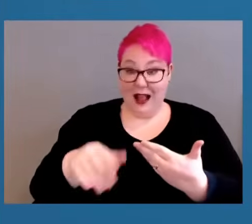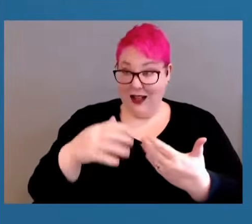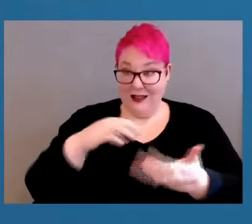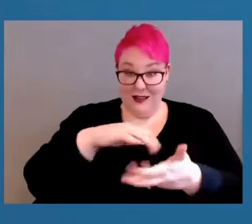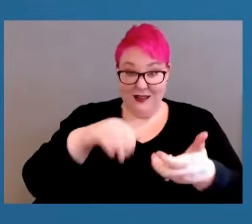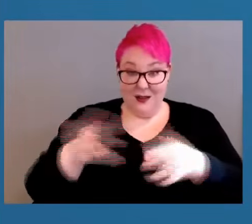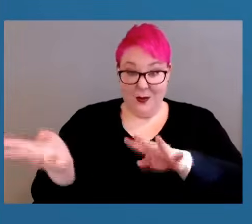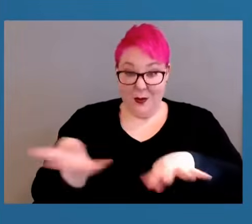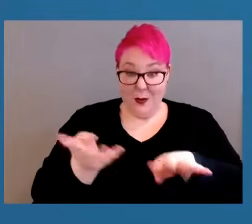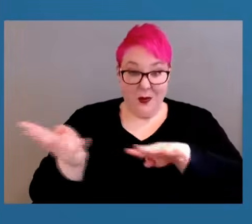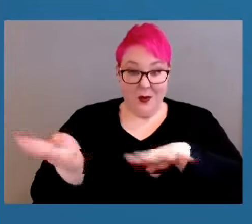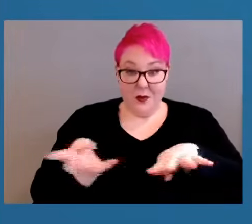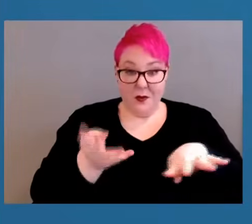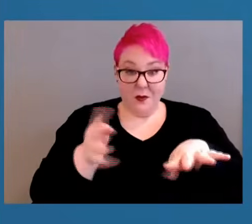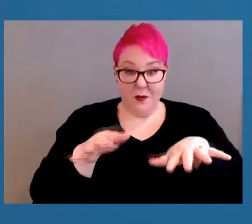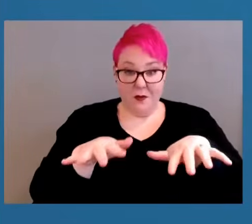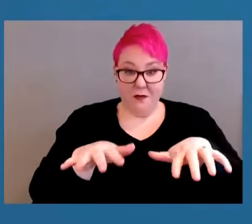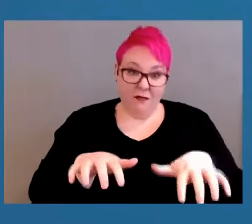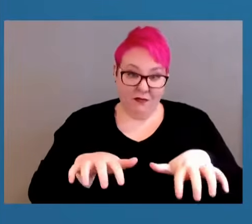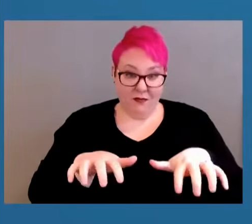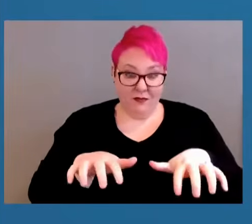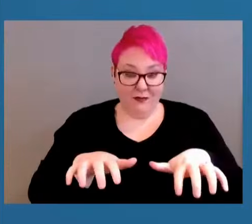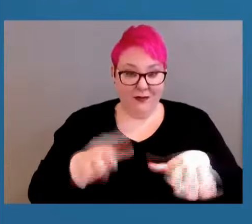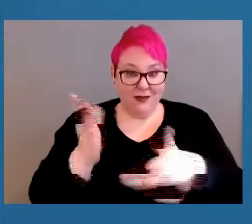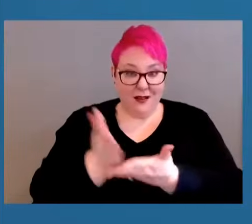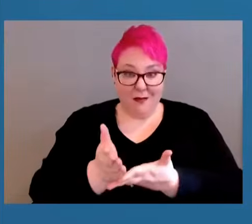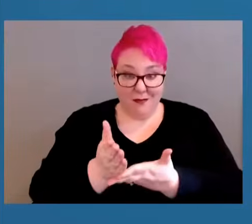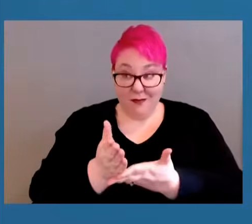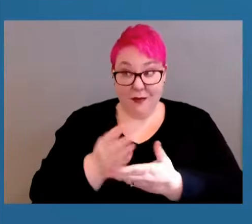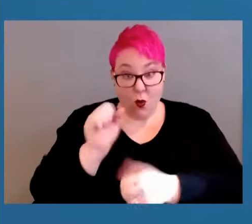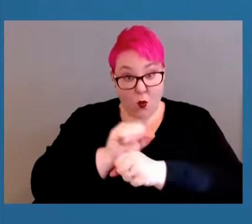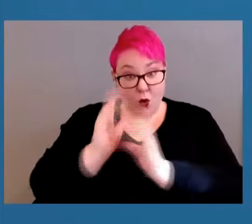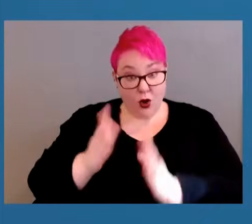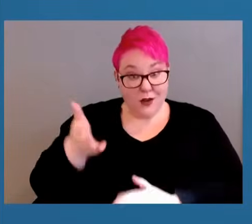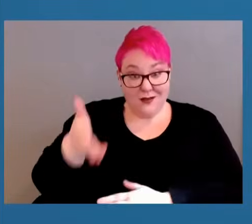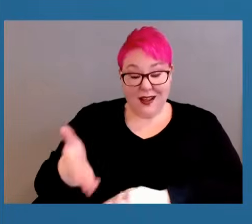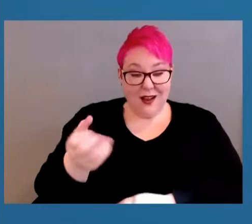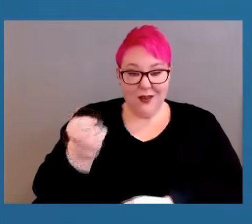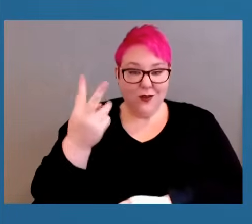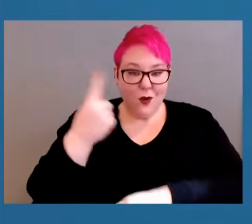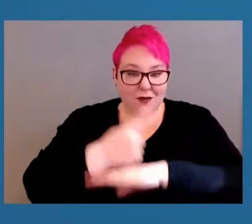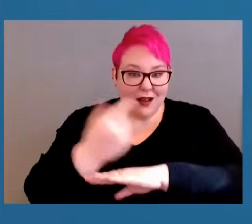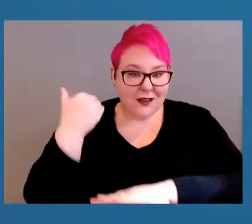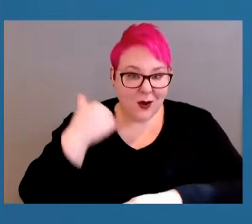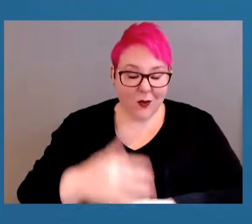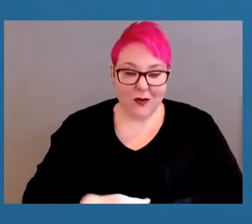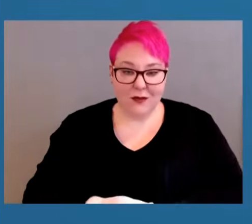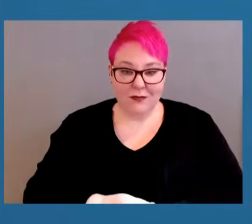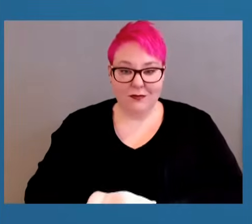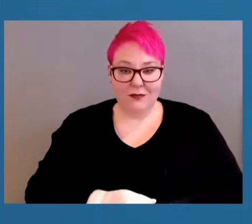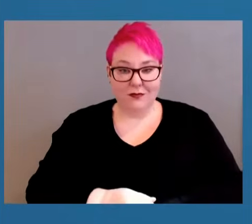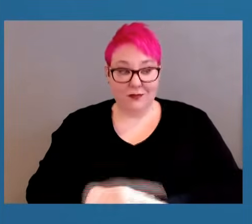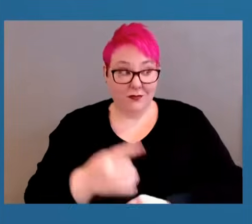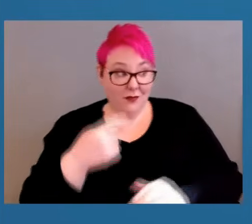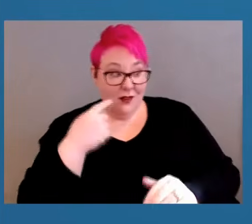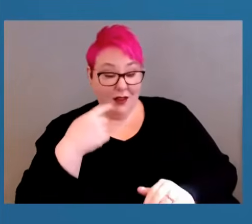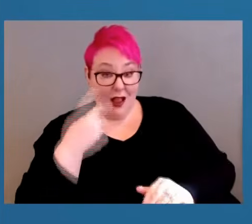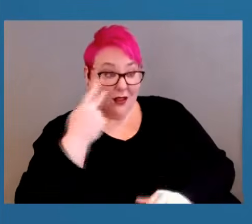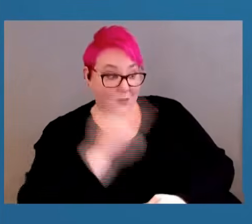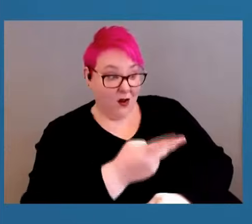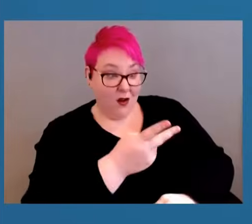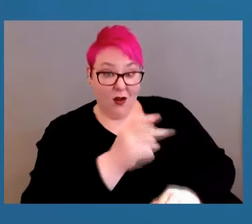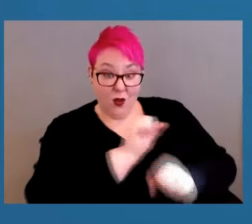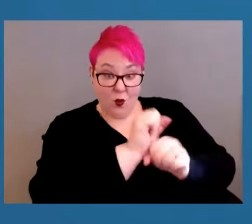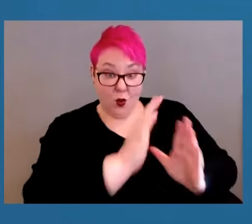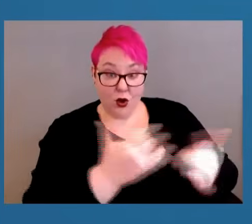had just 12 days ago. They showed me the workers that were still there, but many of them have been